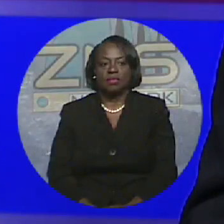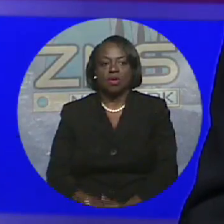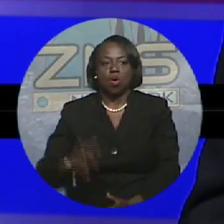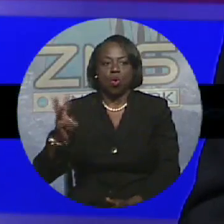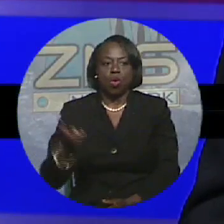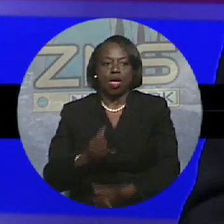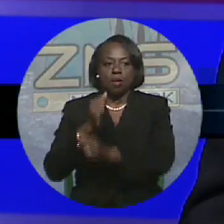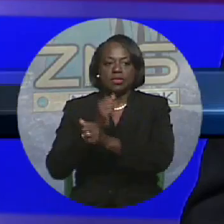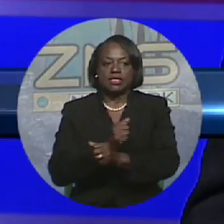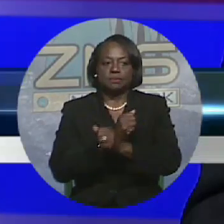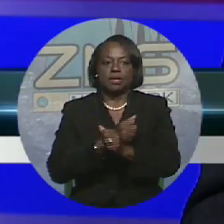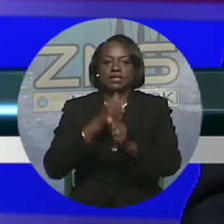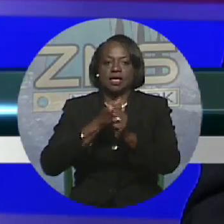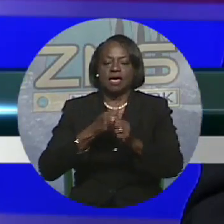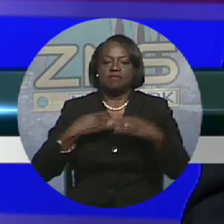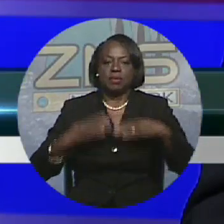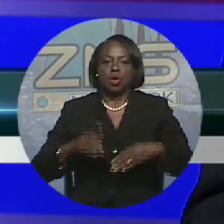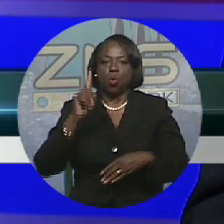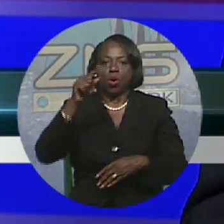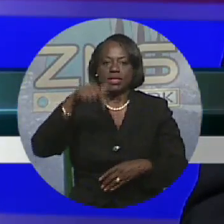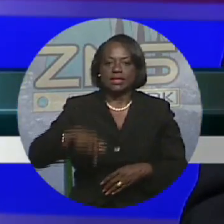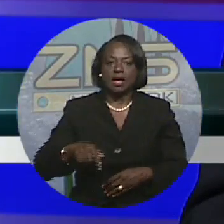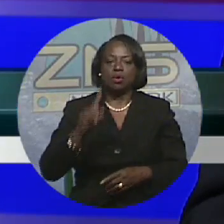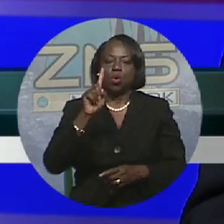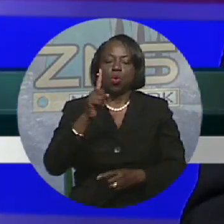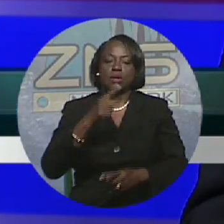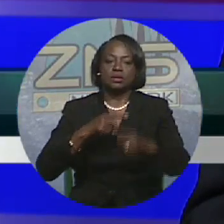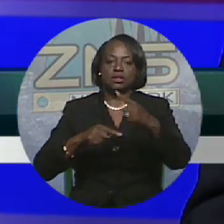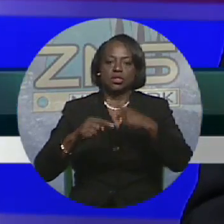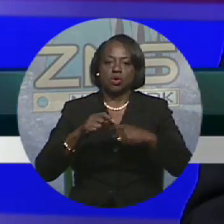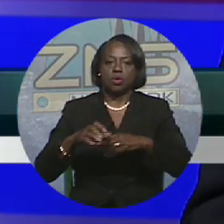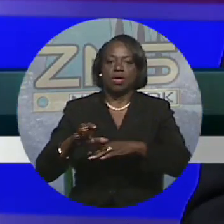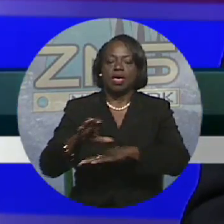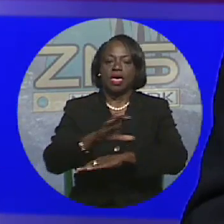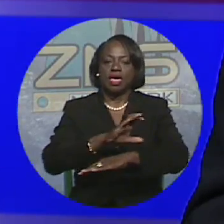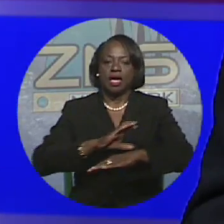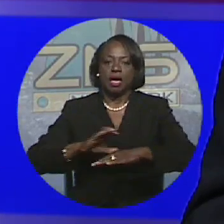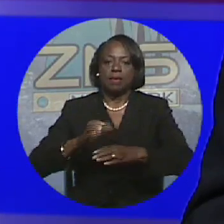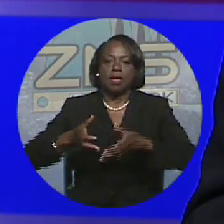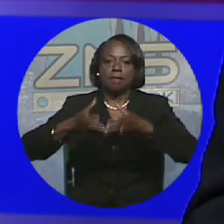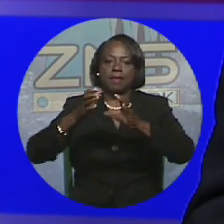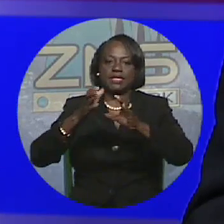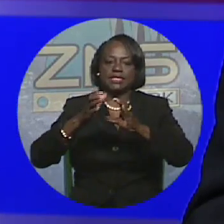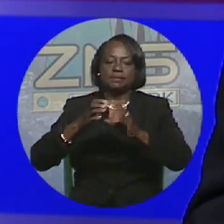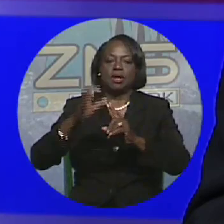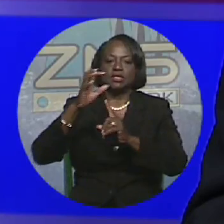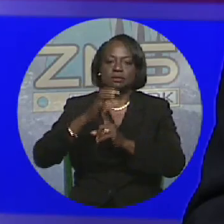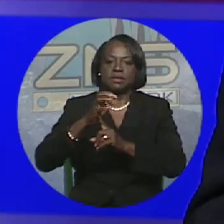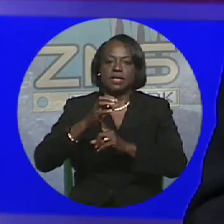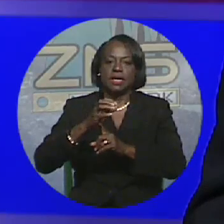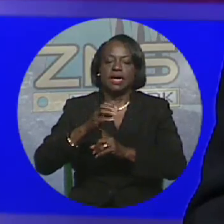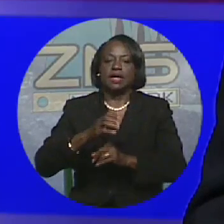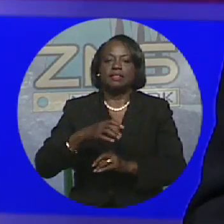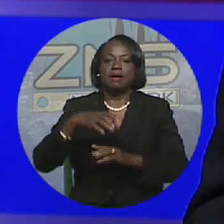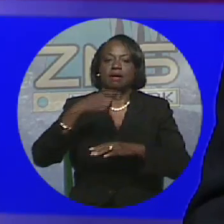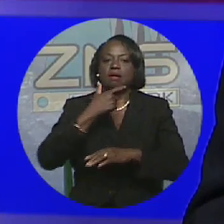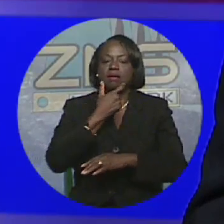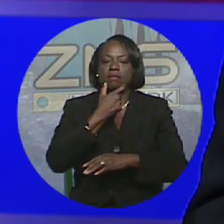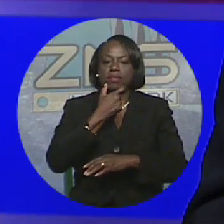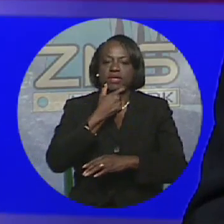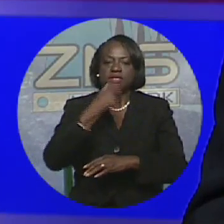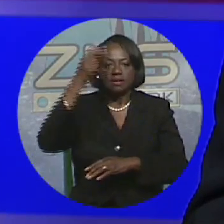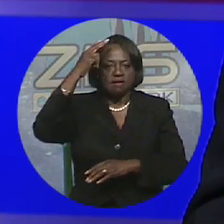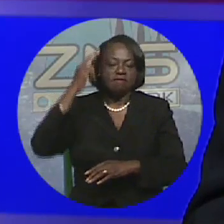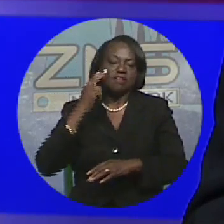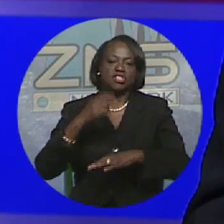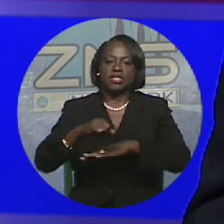Welcome to sports, everybody. One down and one to go at the Caribbean Basketball Championships in the British Virgin Islands. After our ladies won the